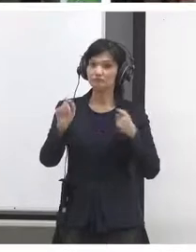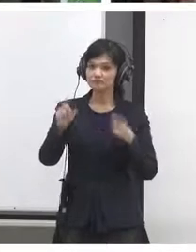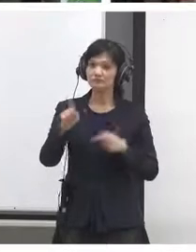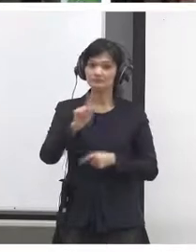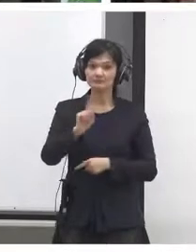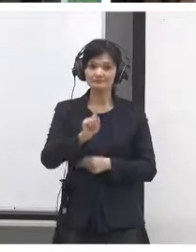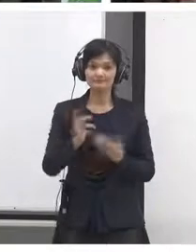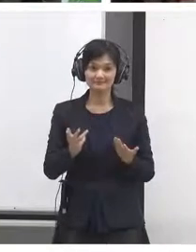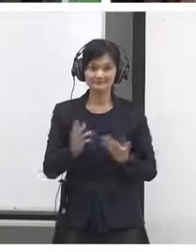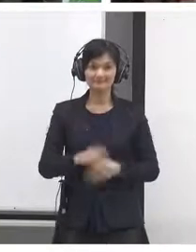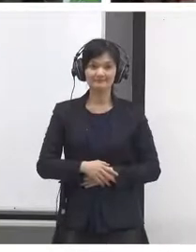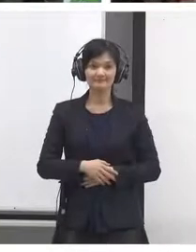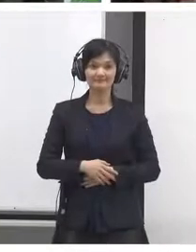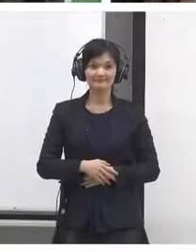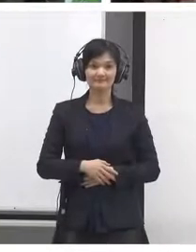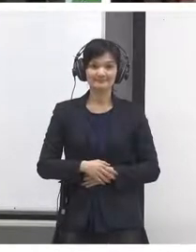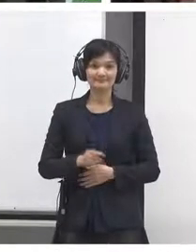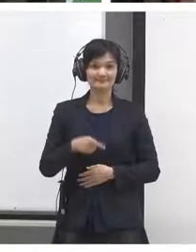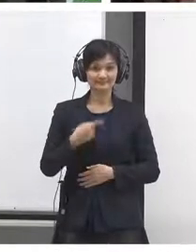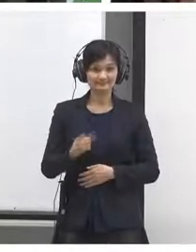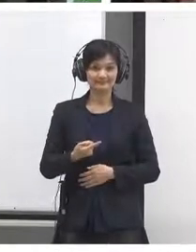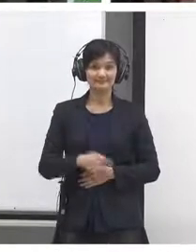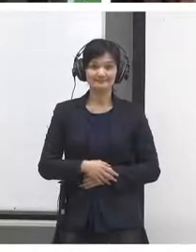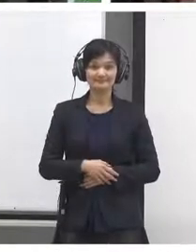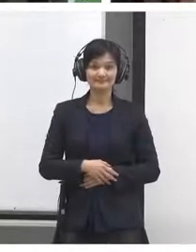So who goes first?